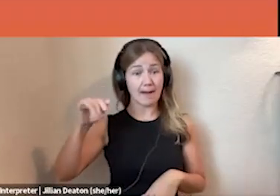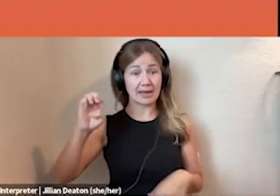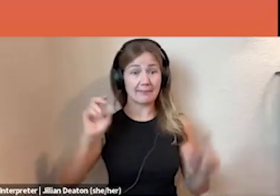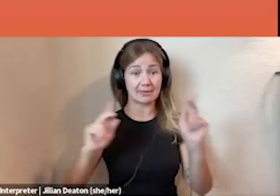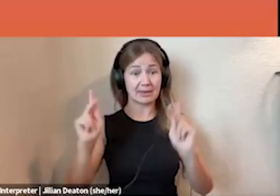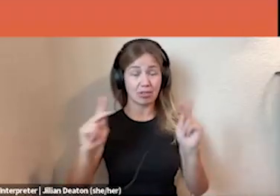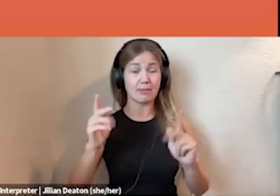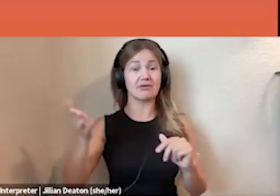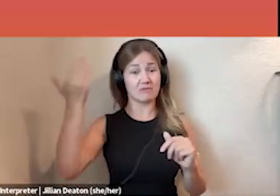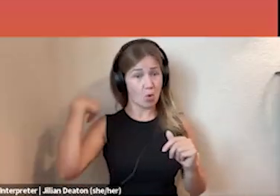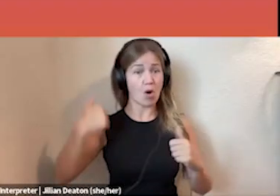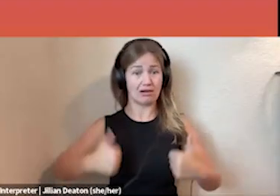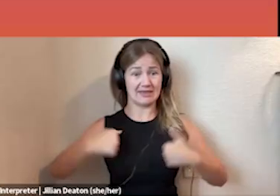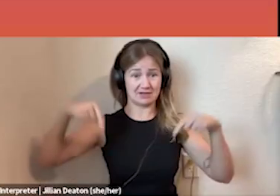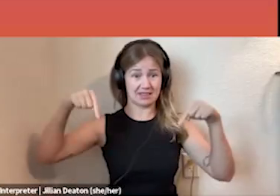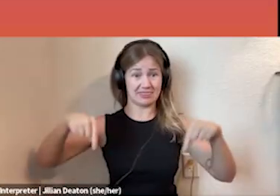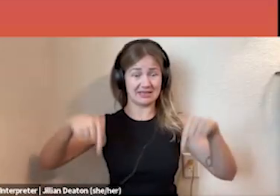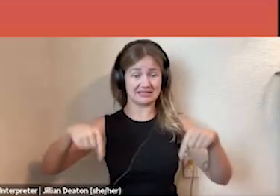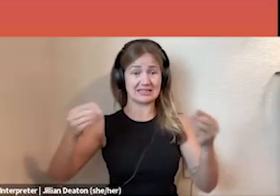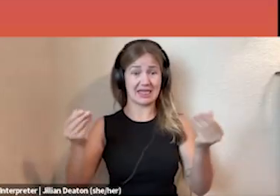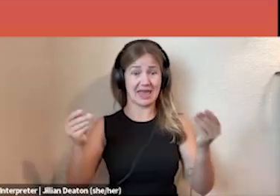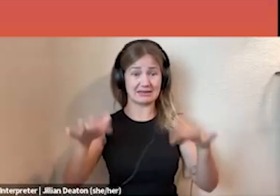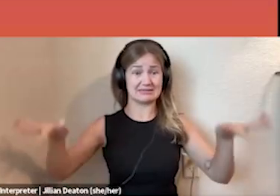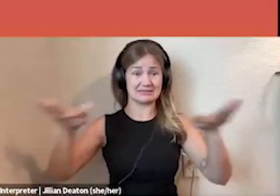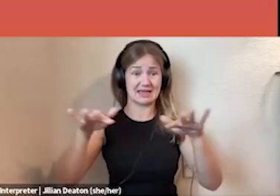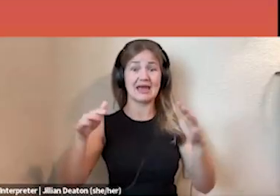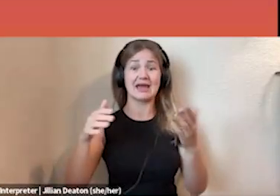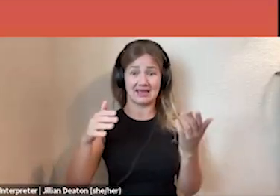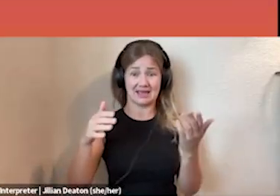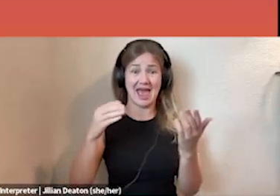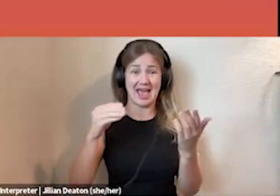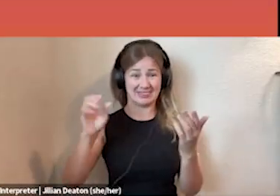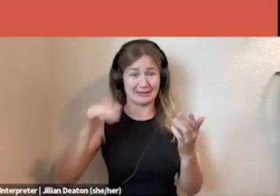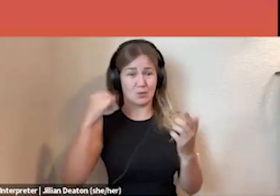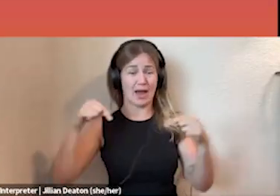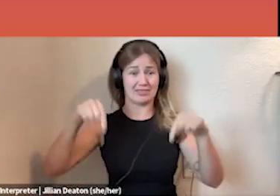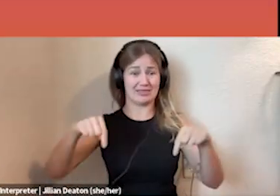this land and give Manhattan, its island, its name, Mannahatta.